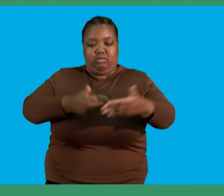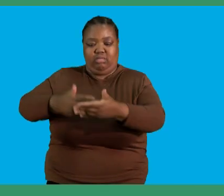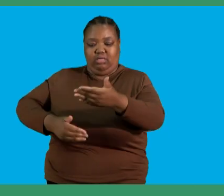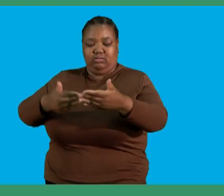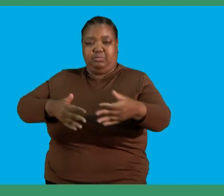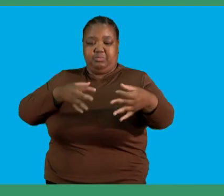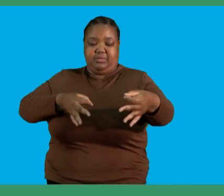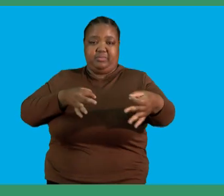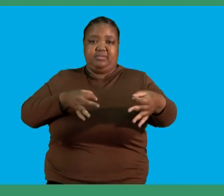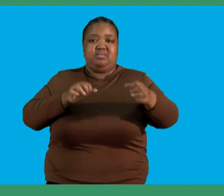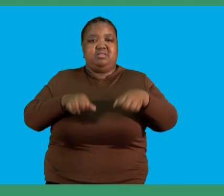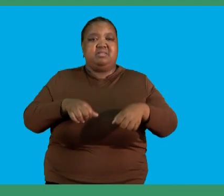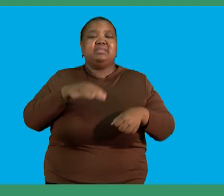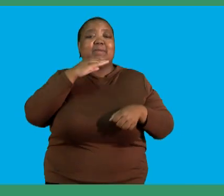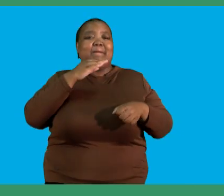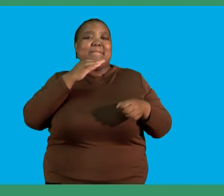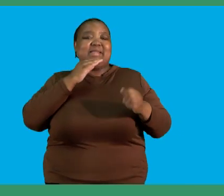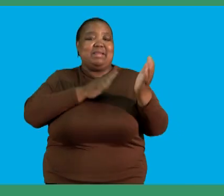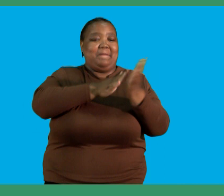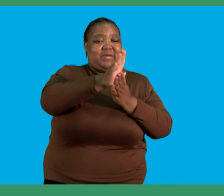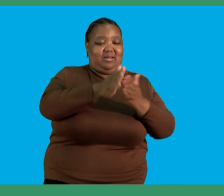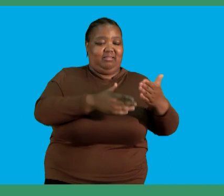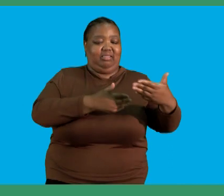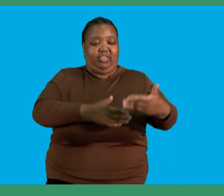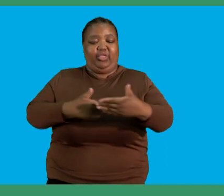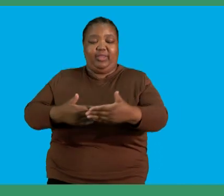be this visual aid.